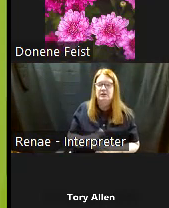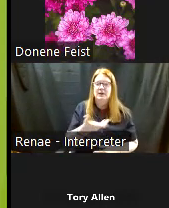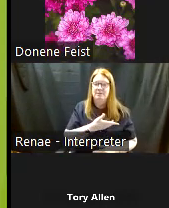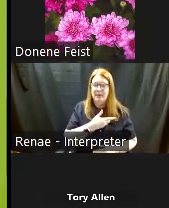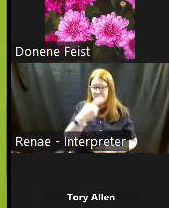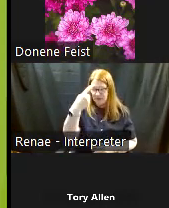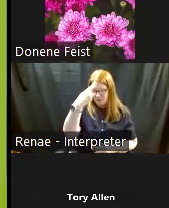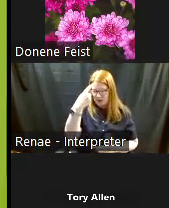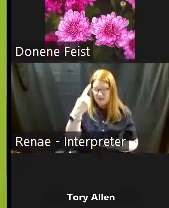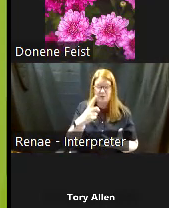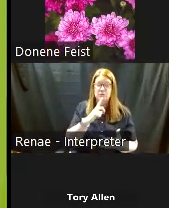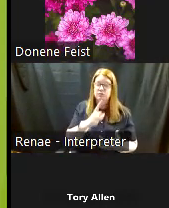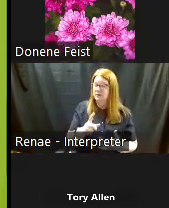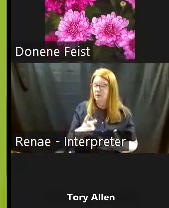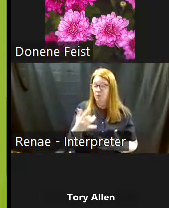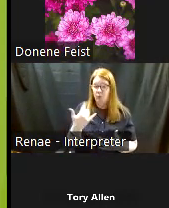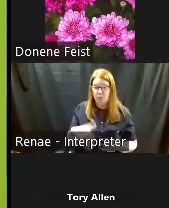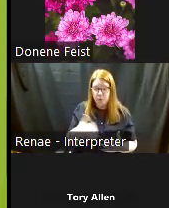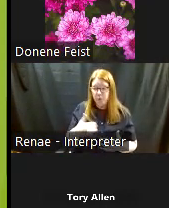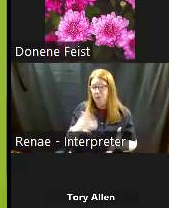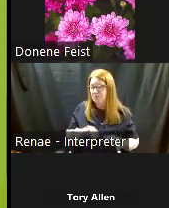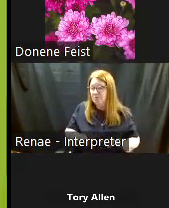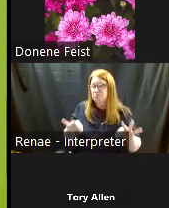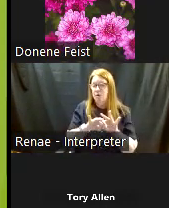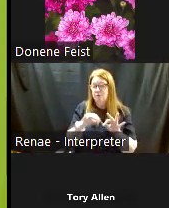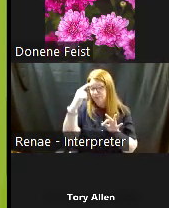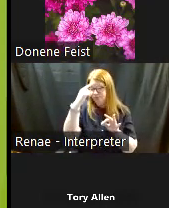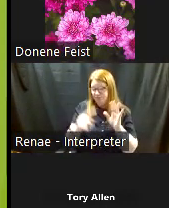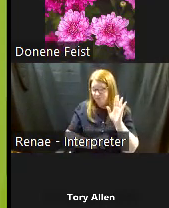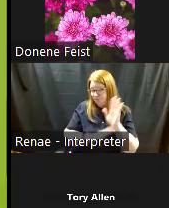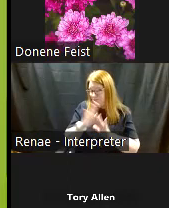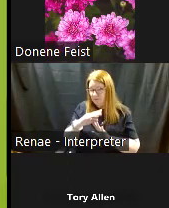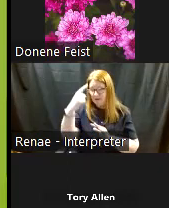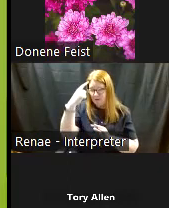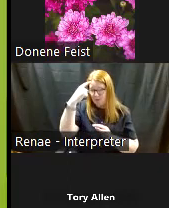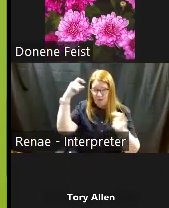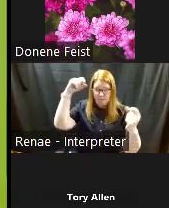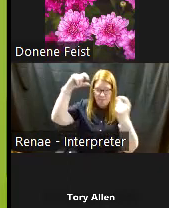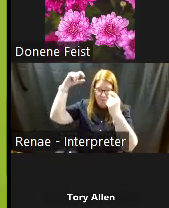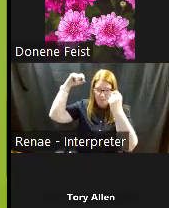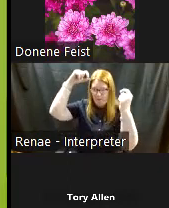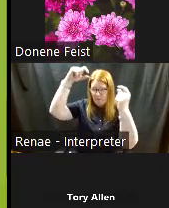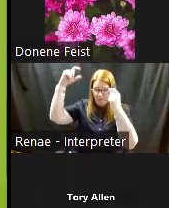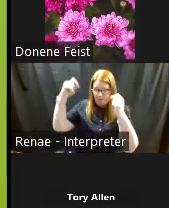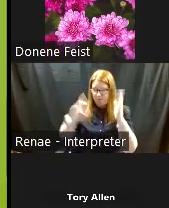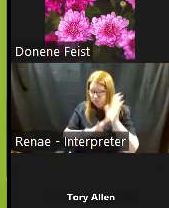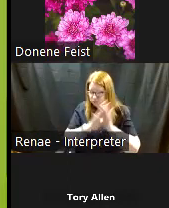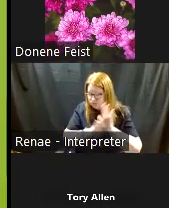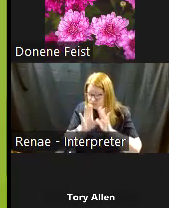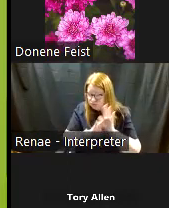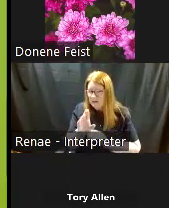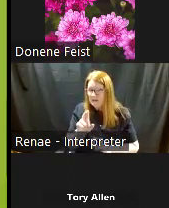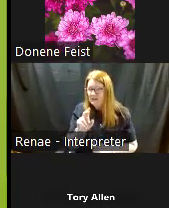in critical periods of development where literally billions of new connections are being formed each and every day. Neural highways and